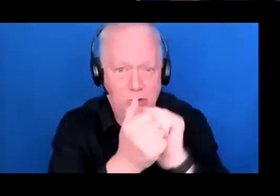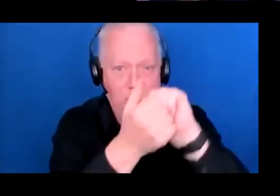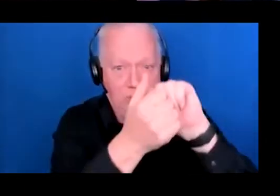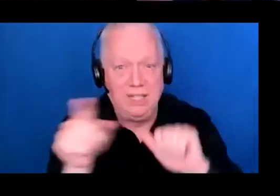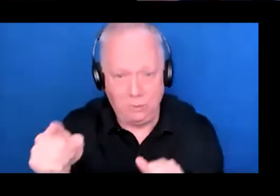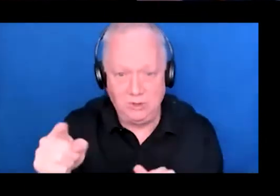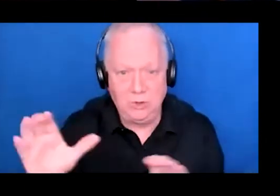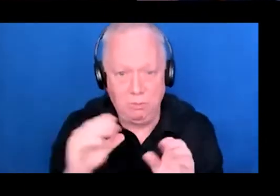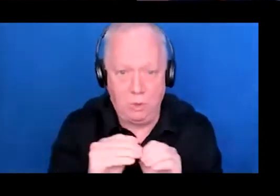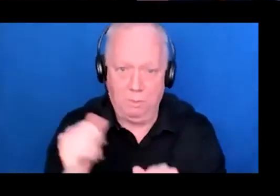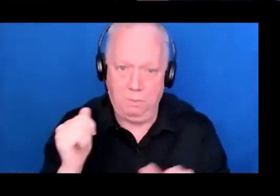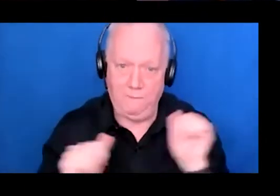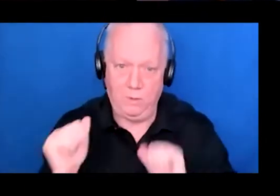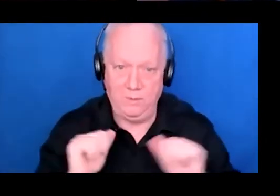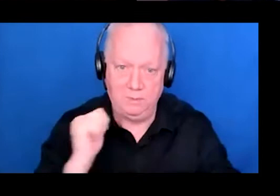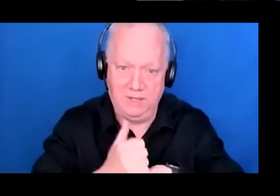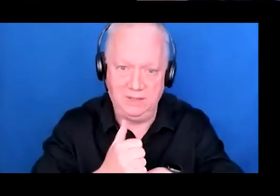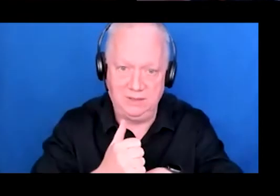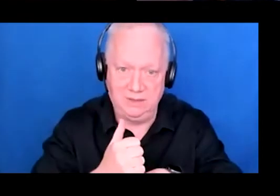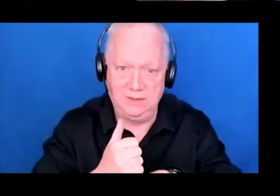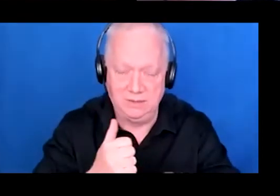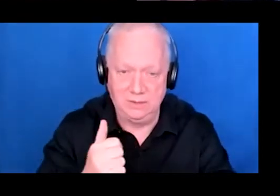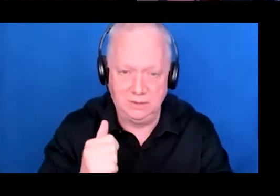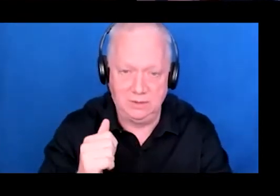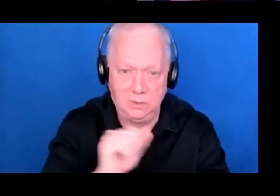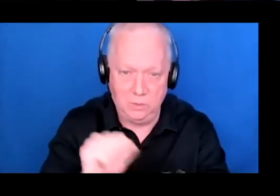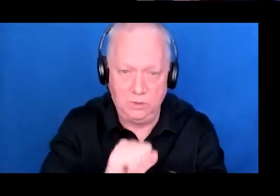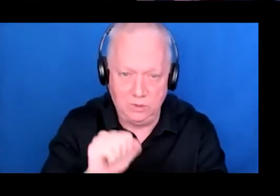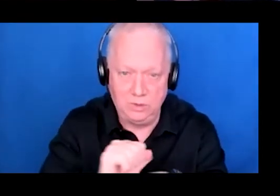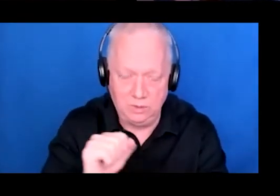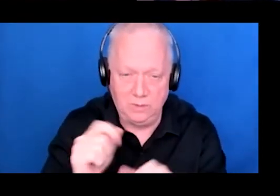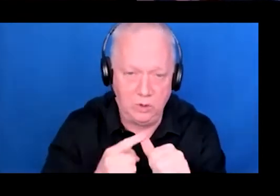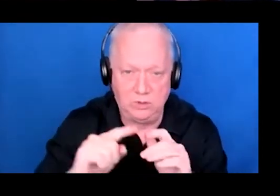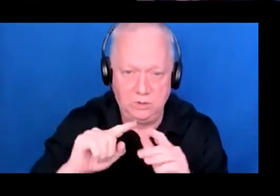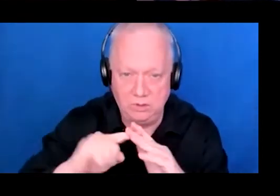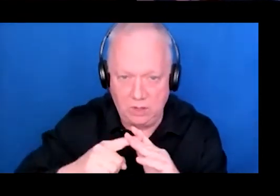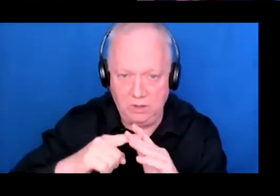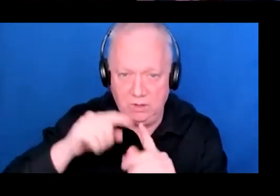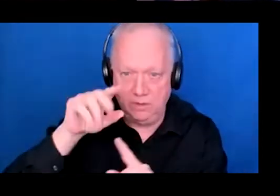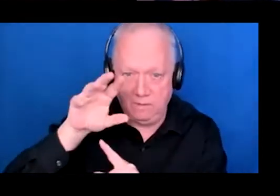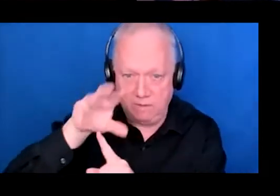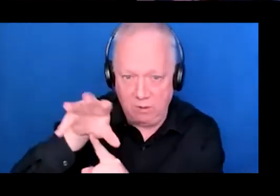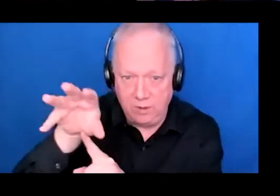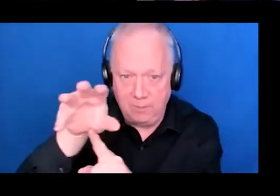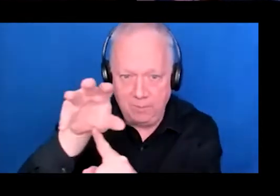was doing more performance-based work when we first started following him.